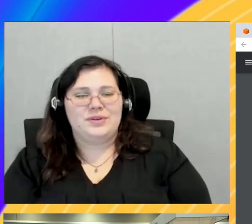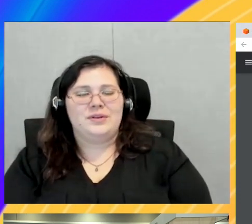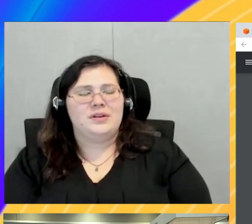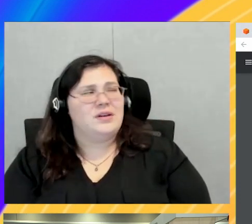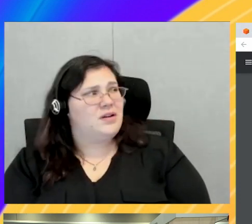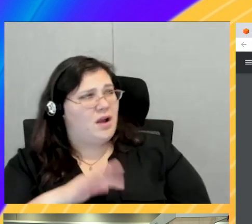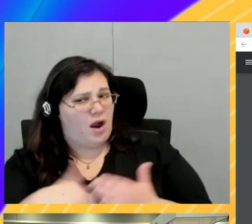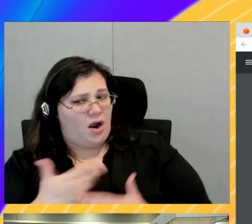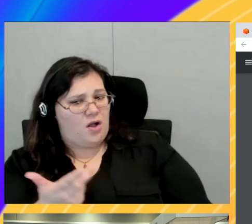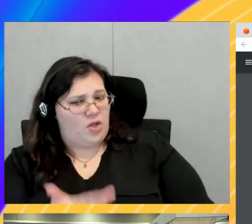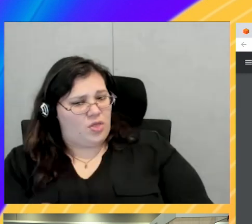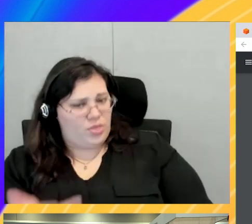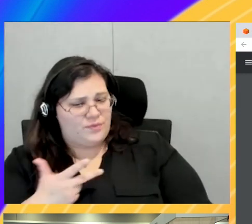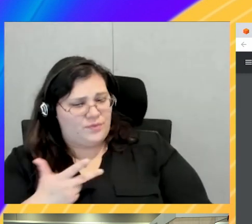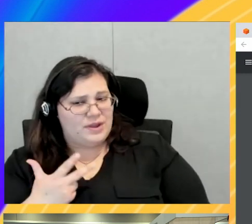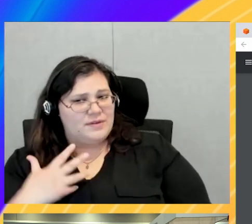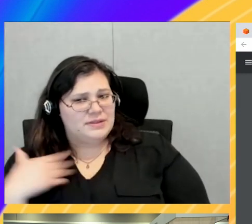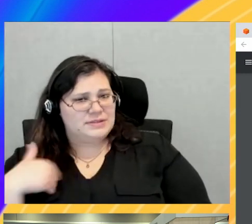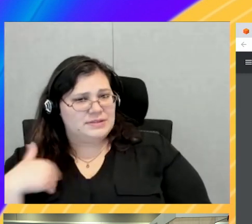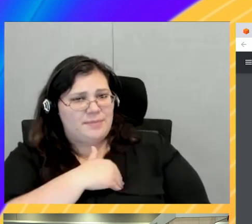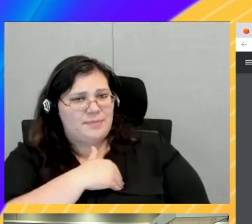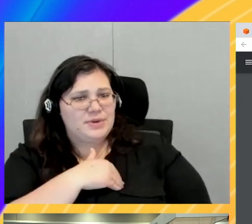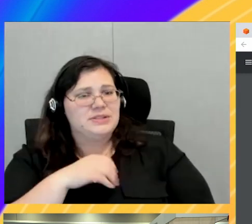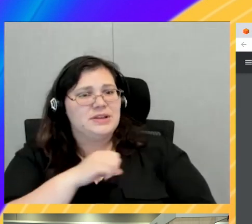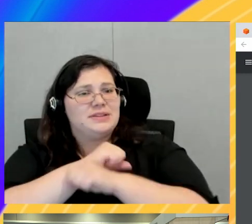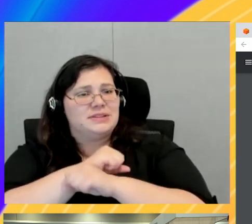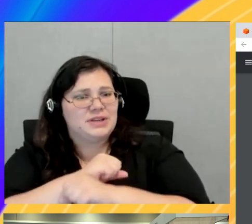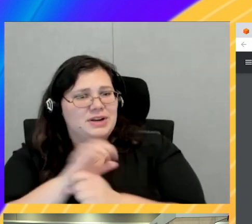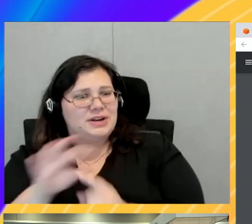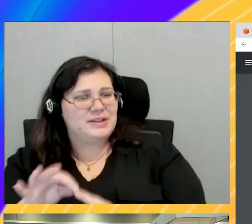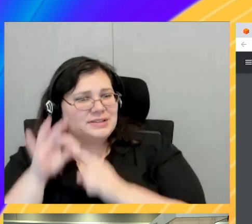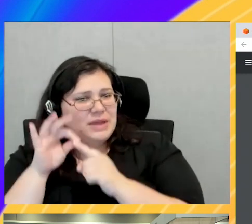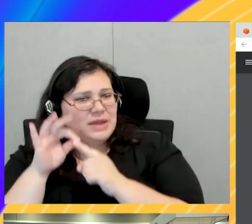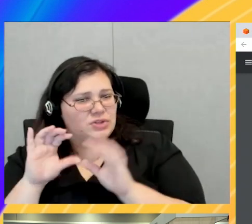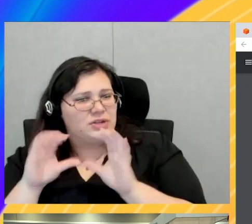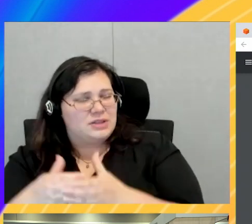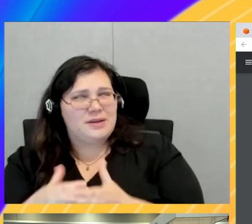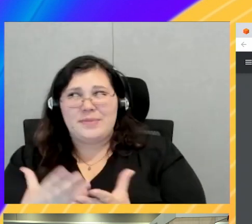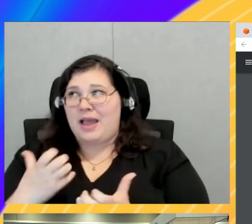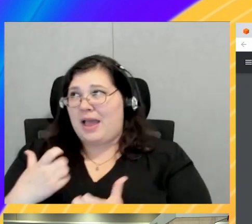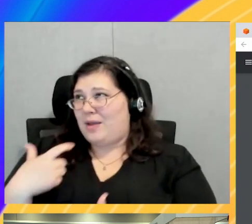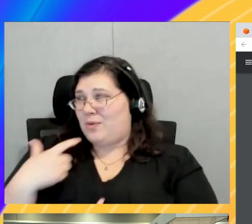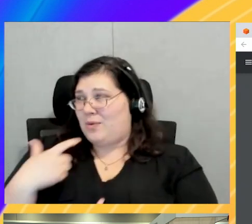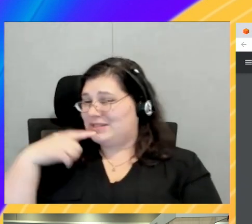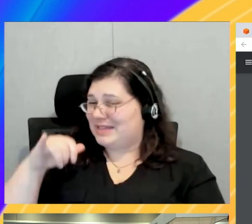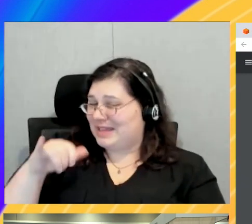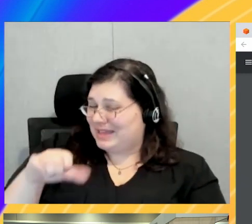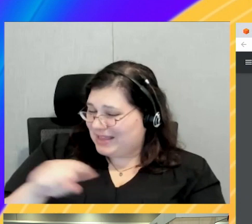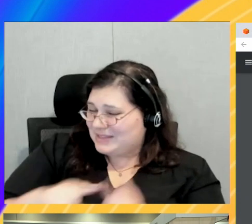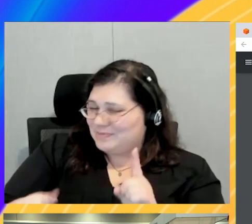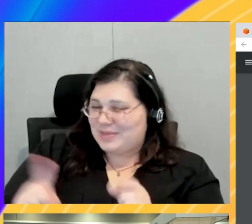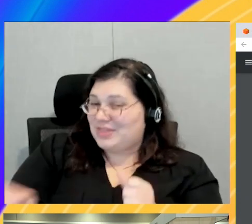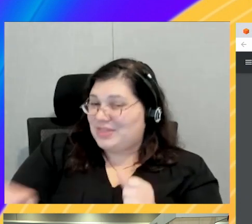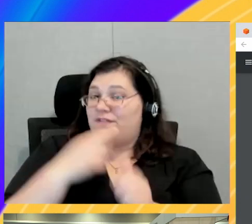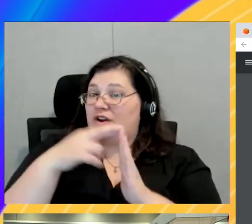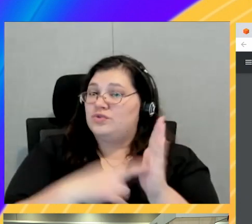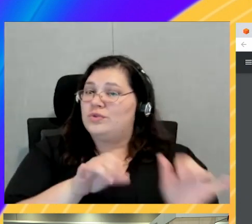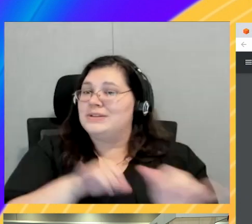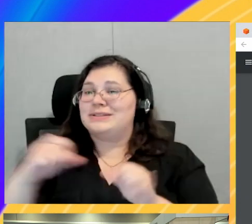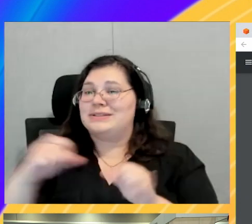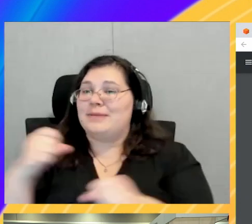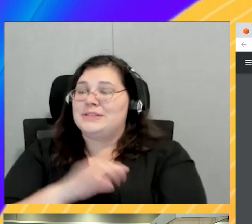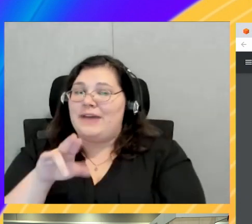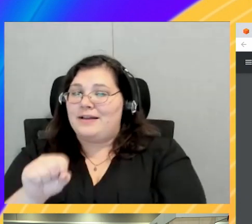Specialty Club? I want to say I am, but the first rule is we don't talk about Security Specialty Club. It's like a fight club. Yeah. Oh. Yeah. Okay, well